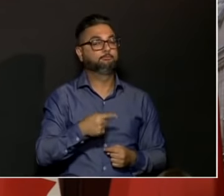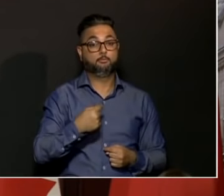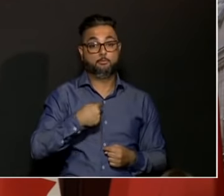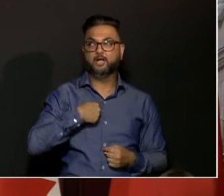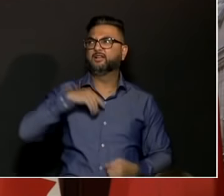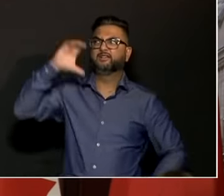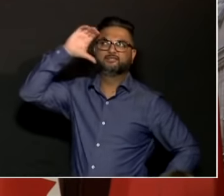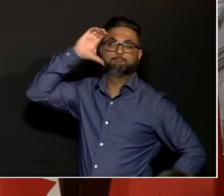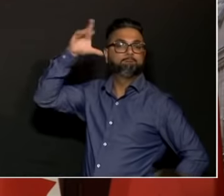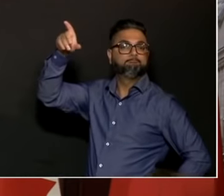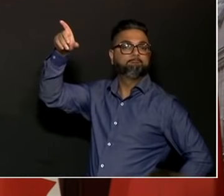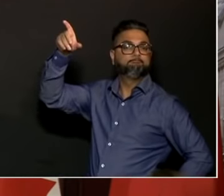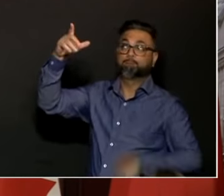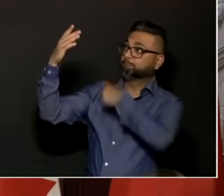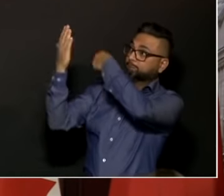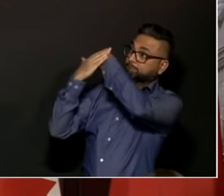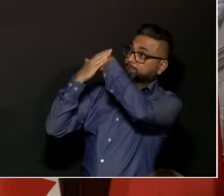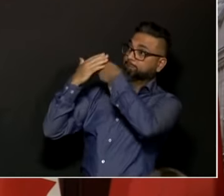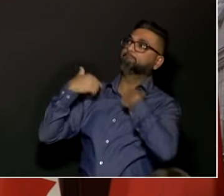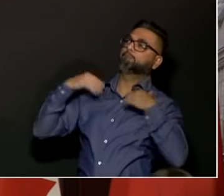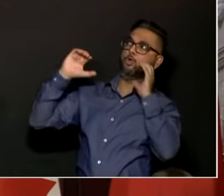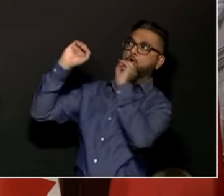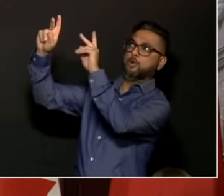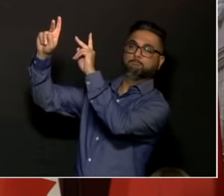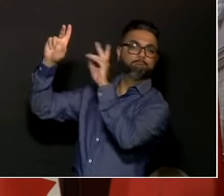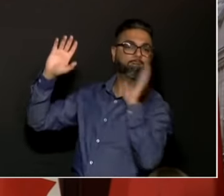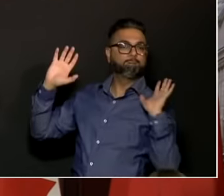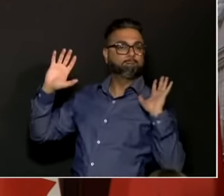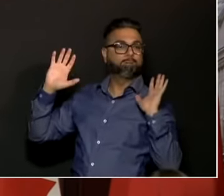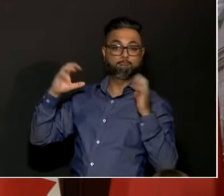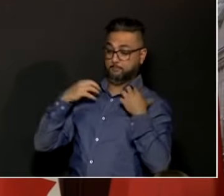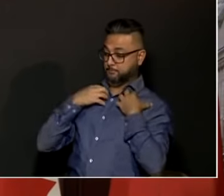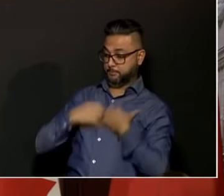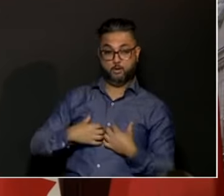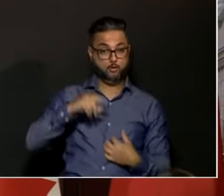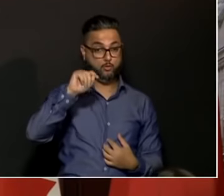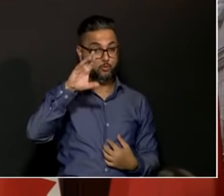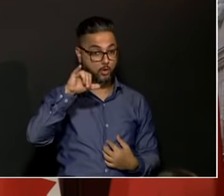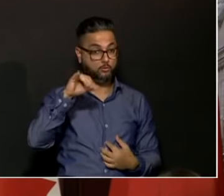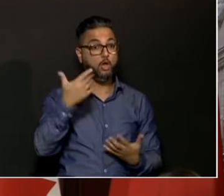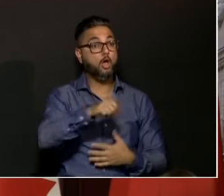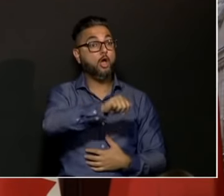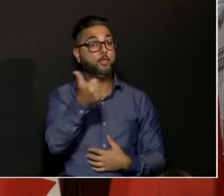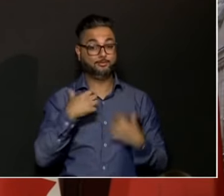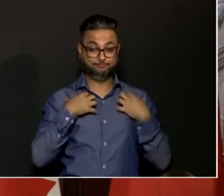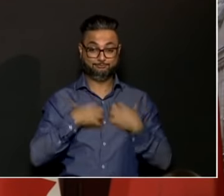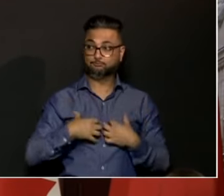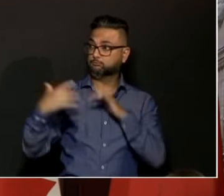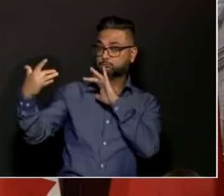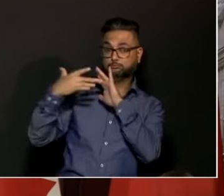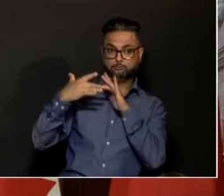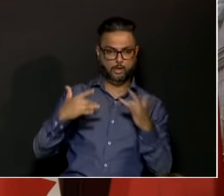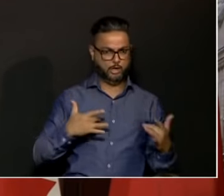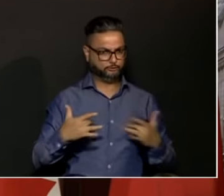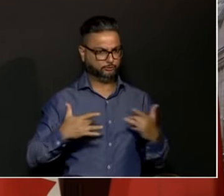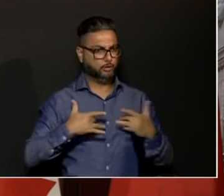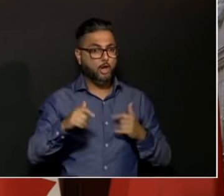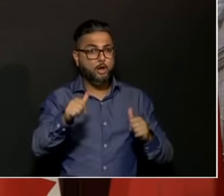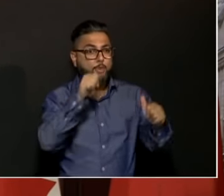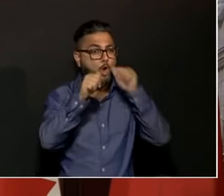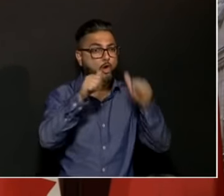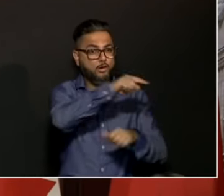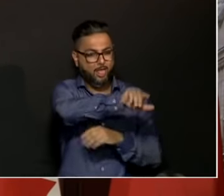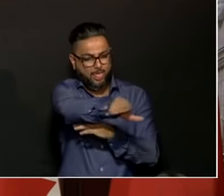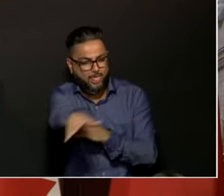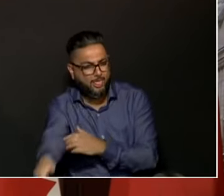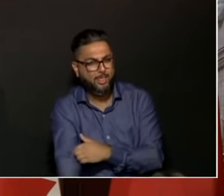their advice. I know Mayor Tory's other mayors have called me up and they're concerned about the bars staying open late, and I